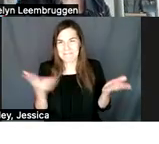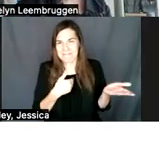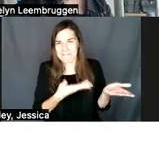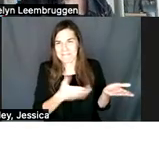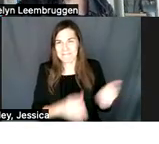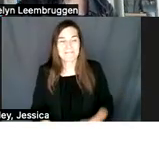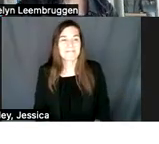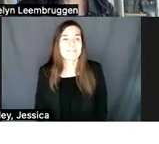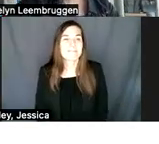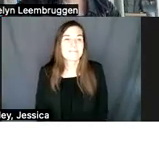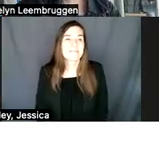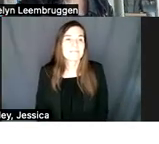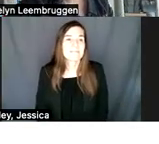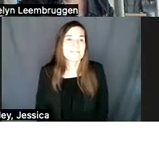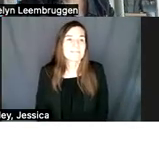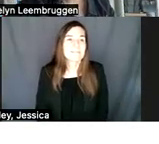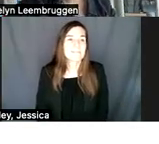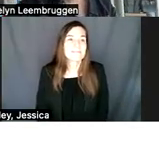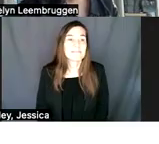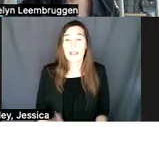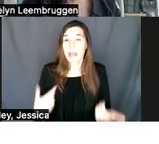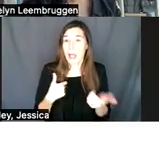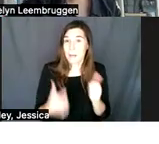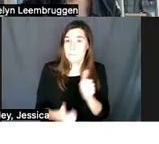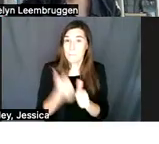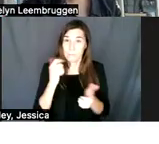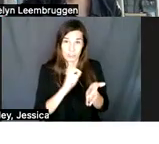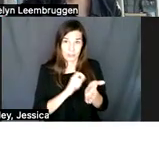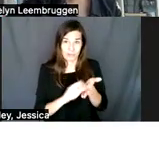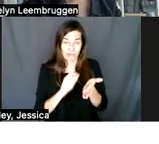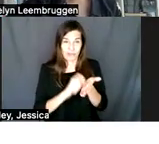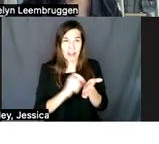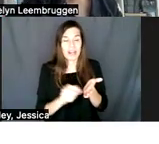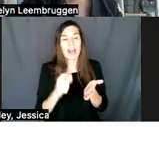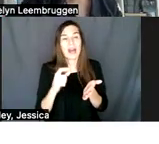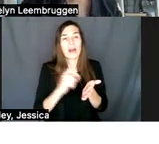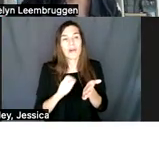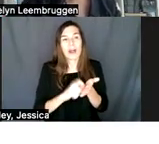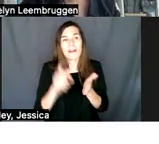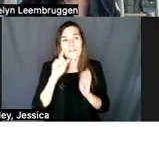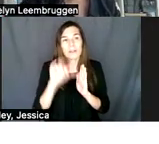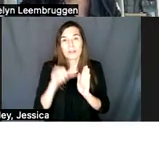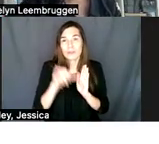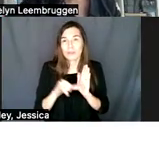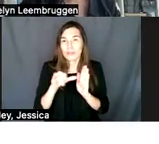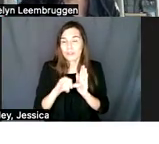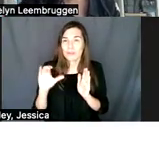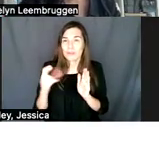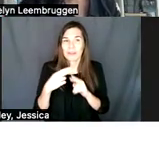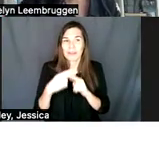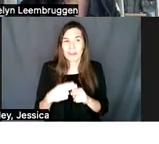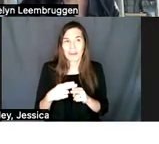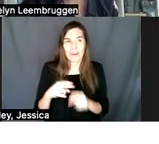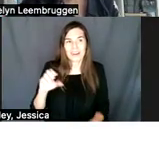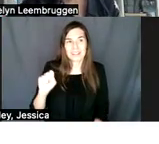Now, what I do is I'm a writer mostly. I write for a YouTube channel called SciShow, and this summer I got to